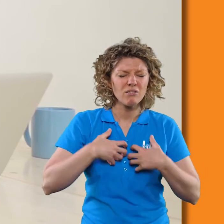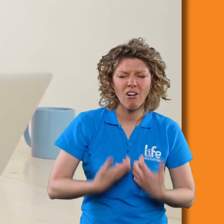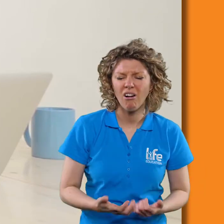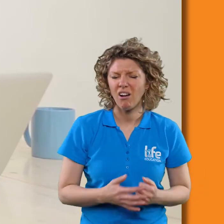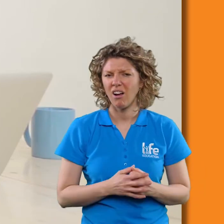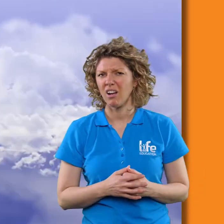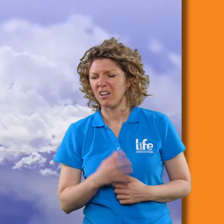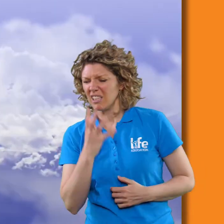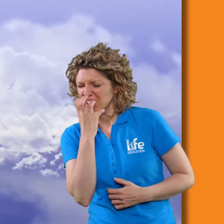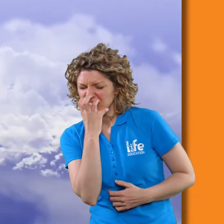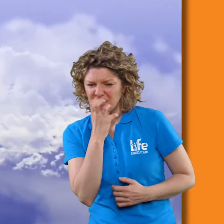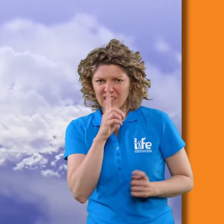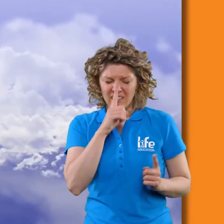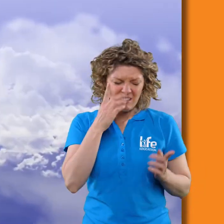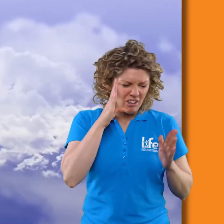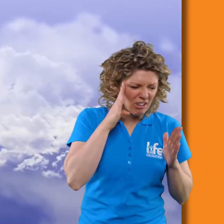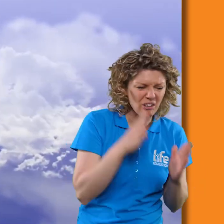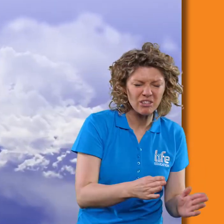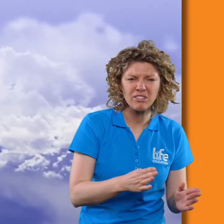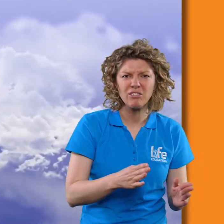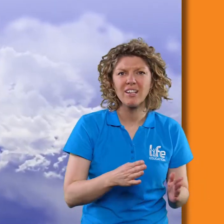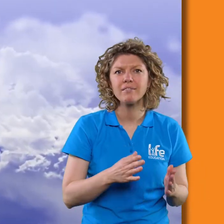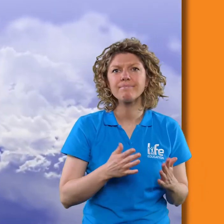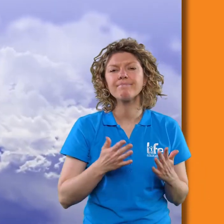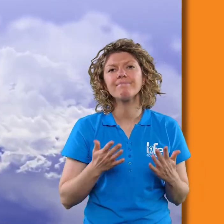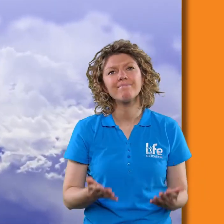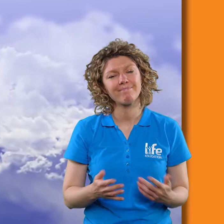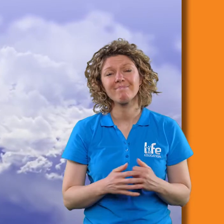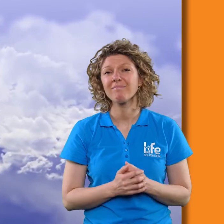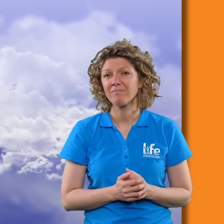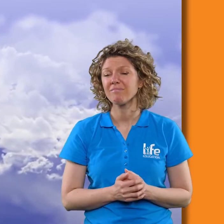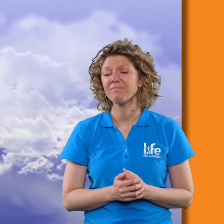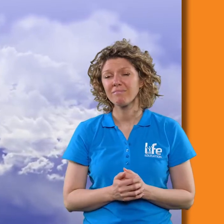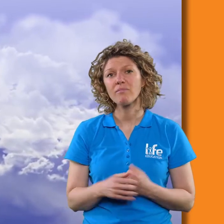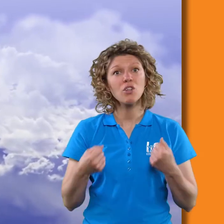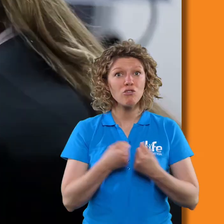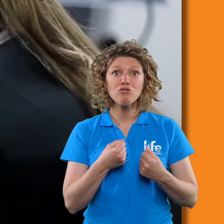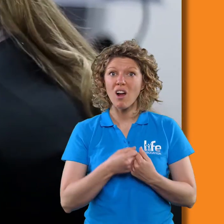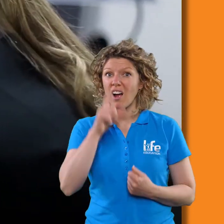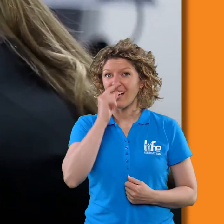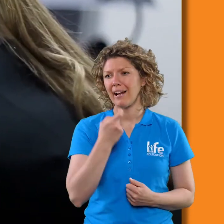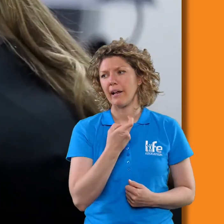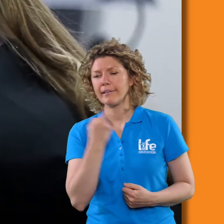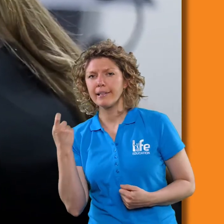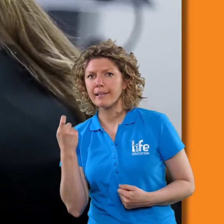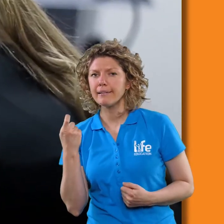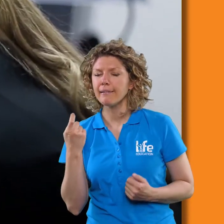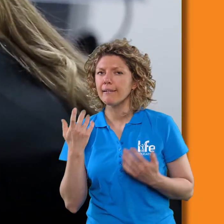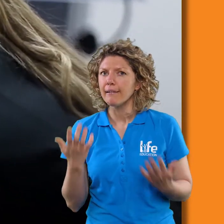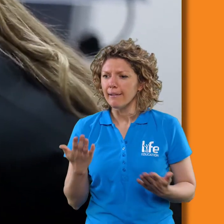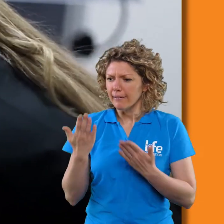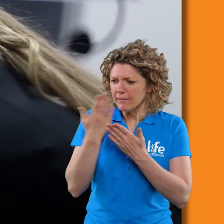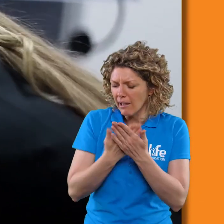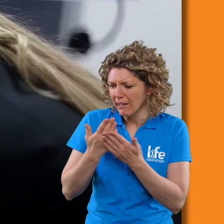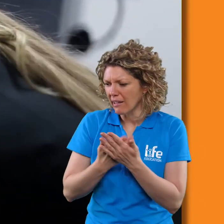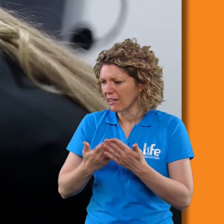concentrate. Stimulants can be very addictive, which can affect a person's study and work prospects and their relationships